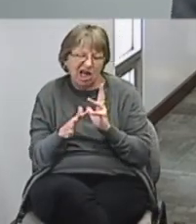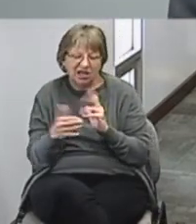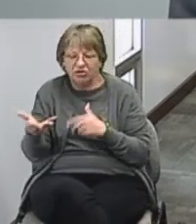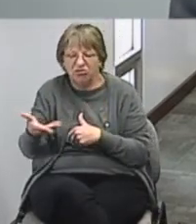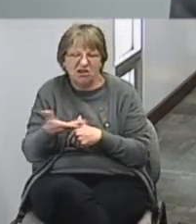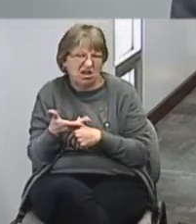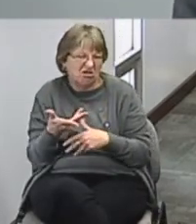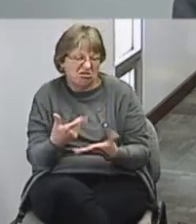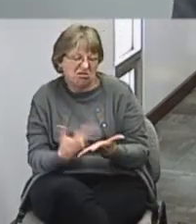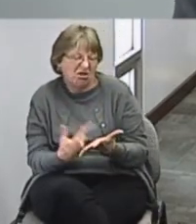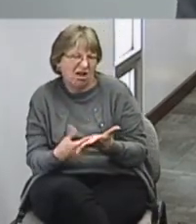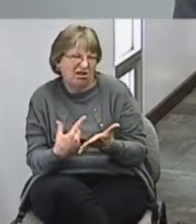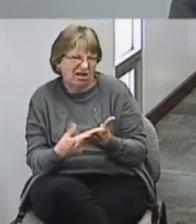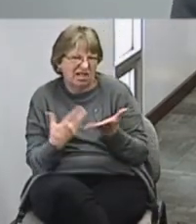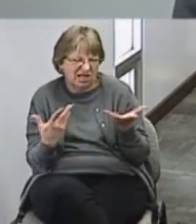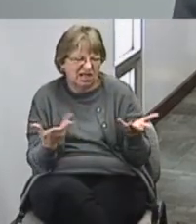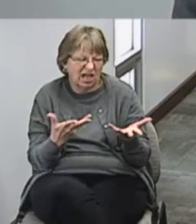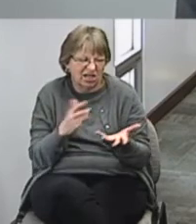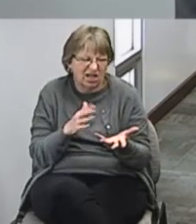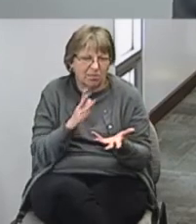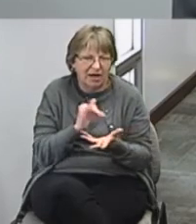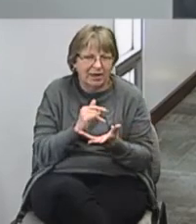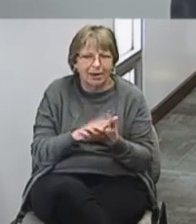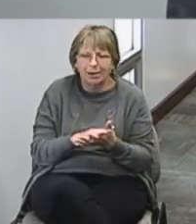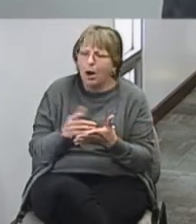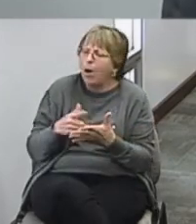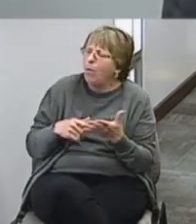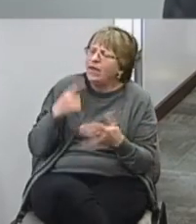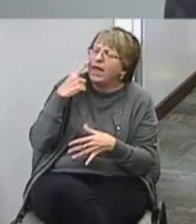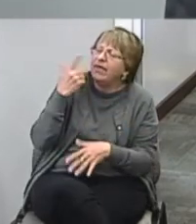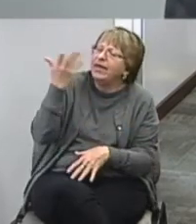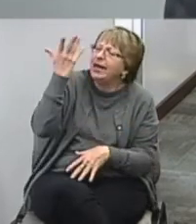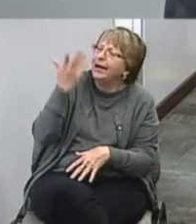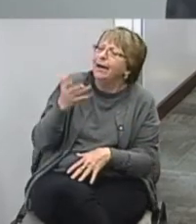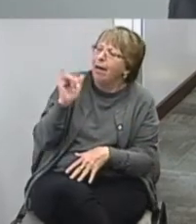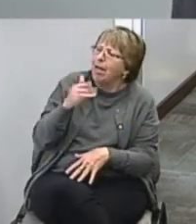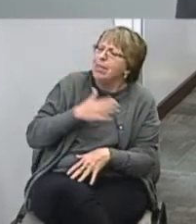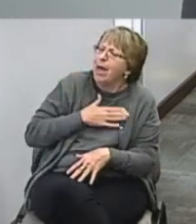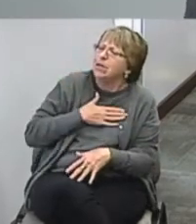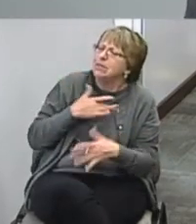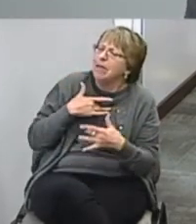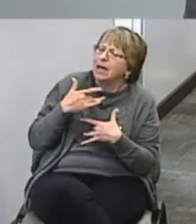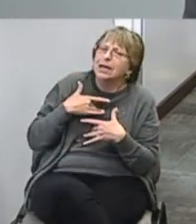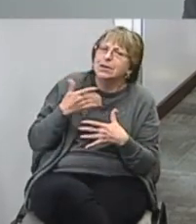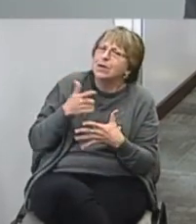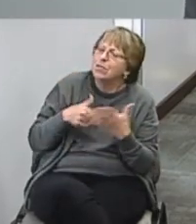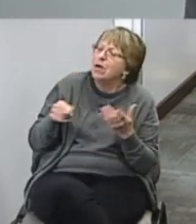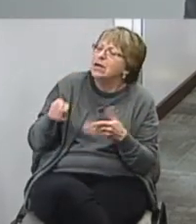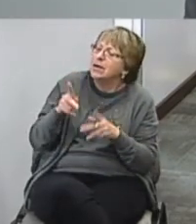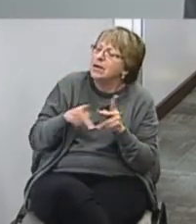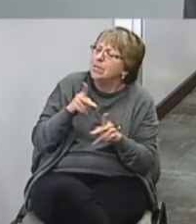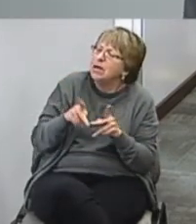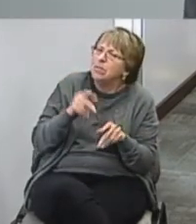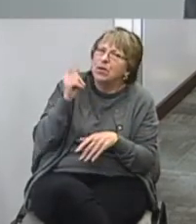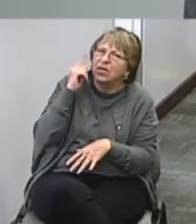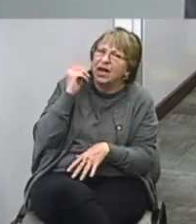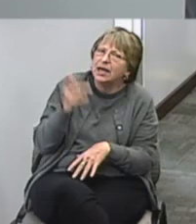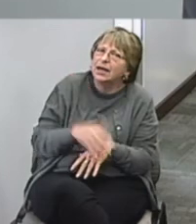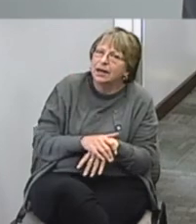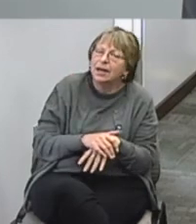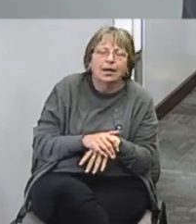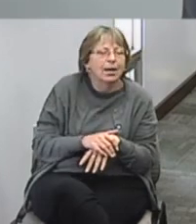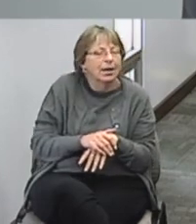being talked about. No What were their decisions have been made. thoughts? I'm sorry? That was my major concern. Like, how Yeah, does this how did they factor feel? into the public input piece of?